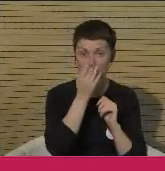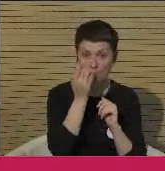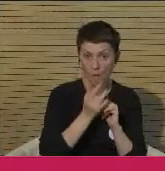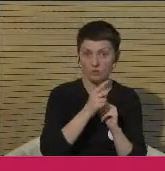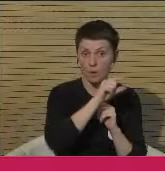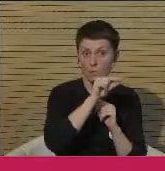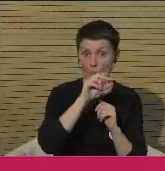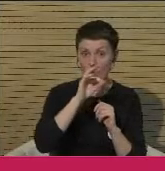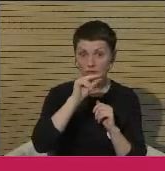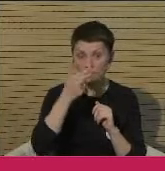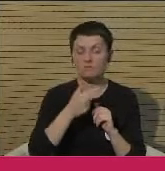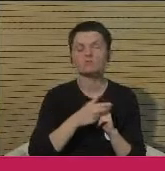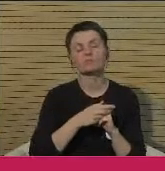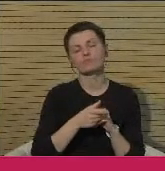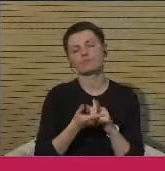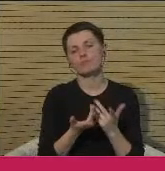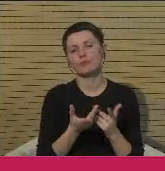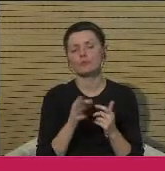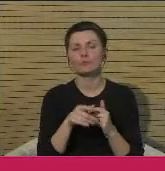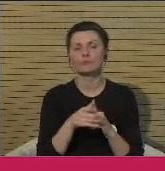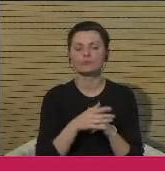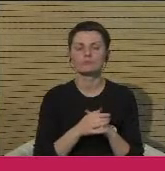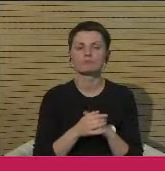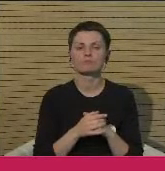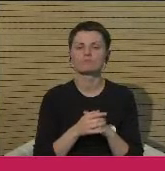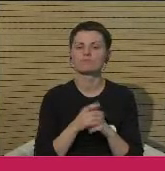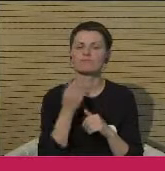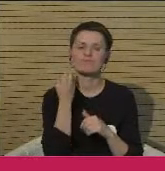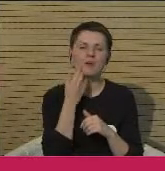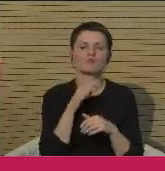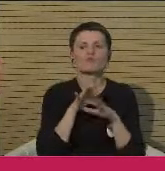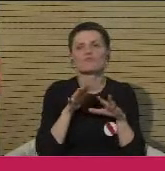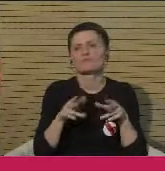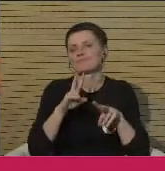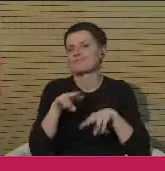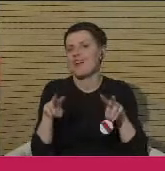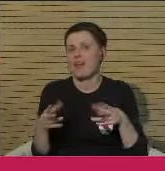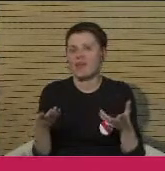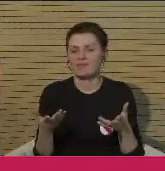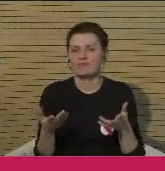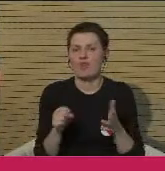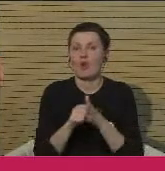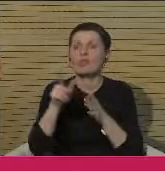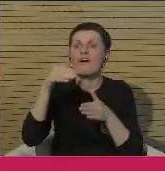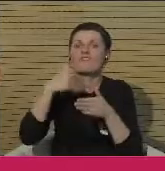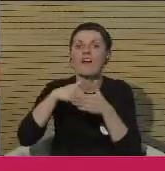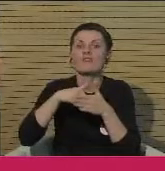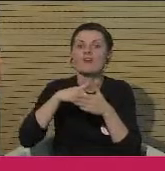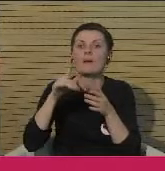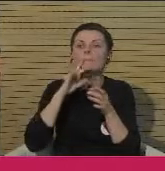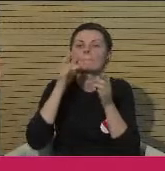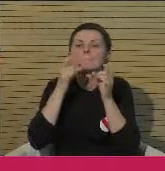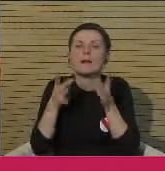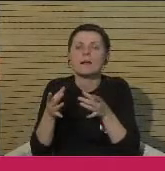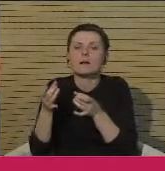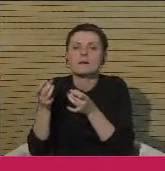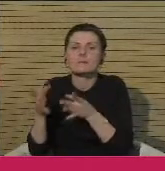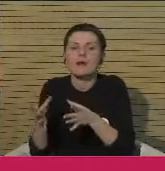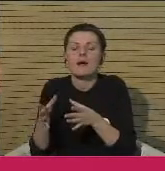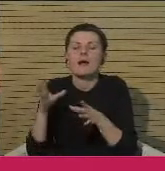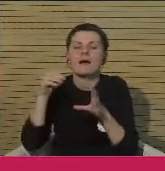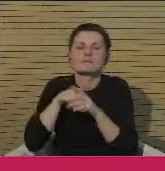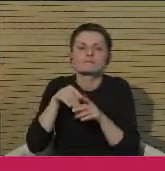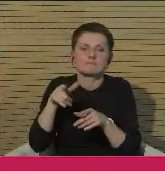is supported by Putin's regime, a lot depends on the